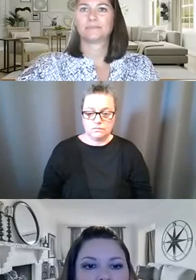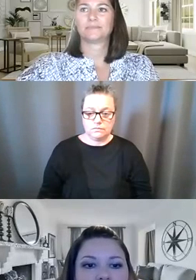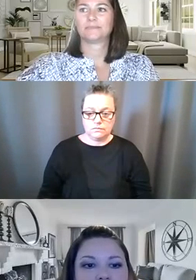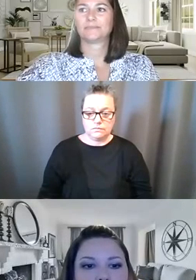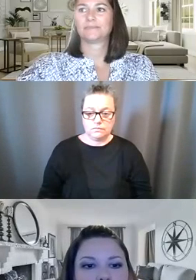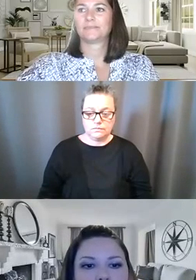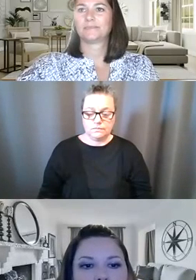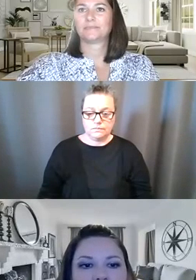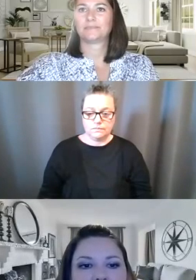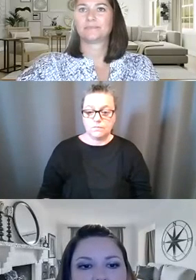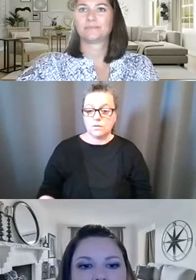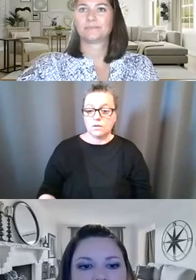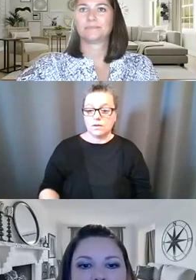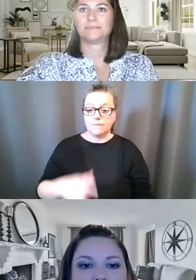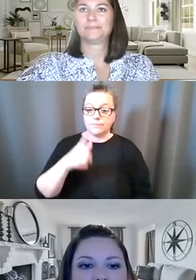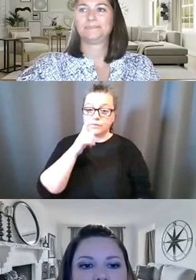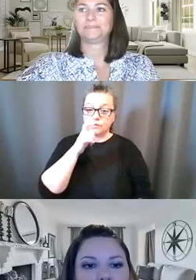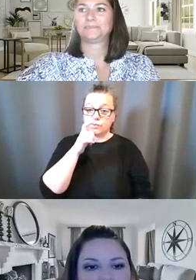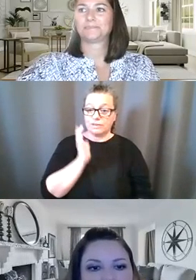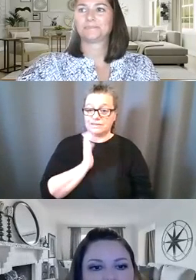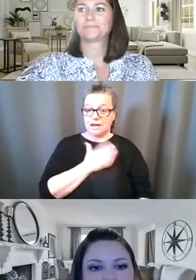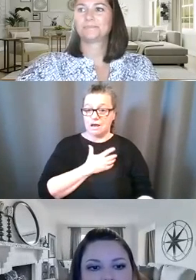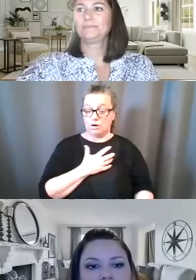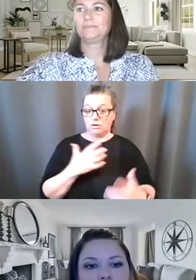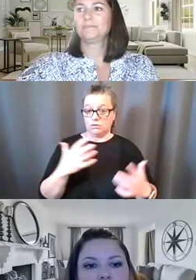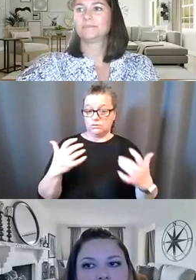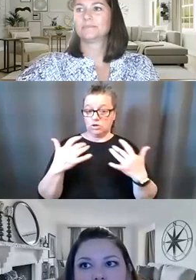All right, and who would our audience be for this message?